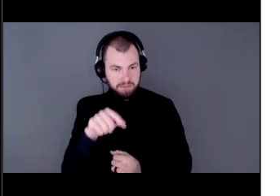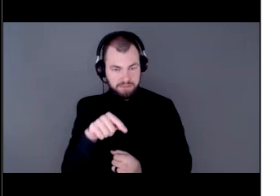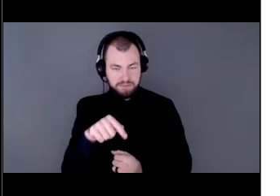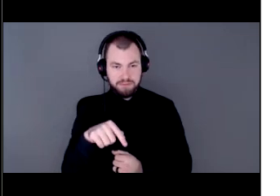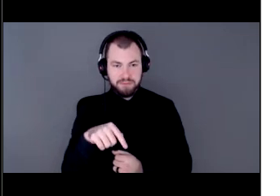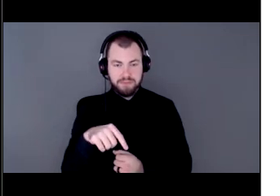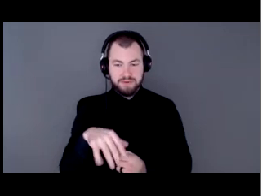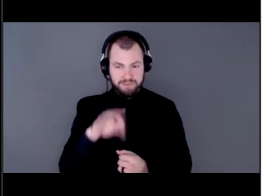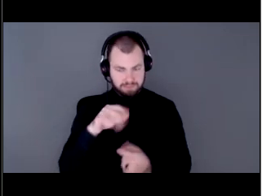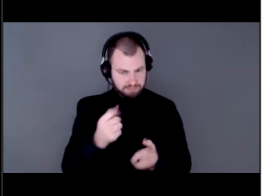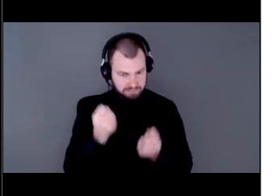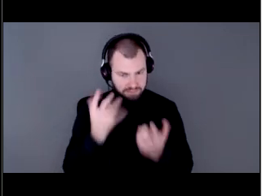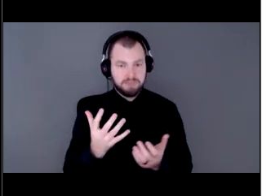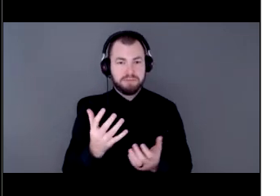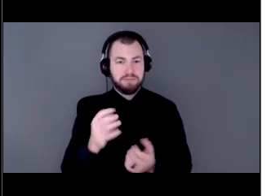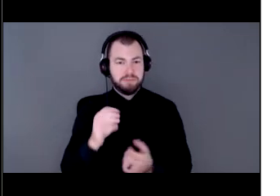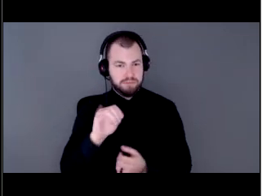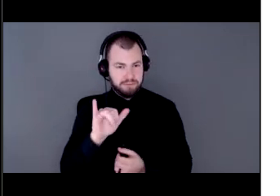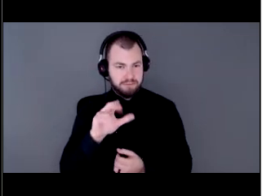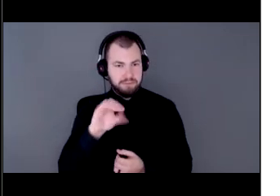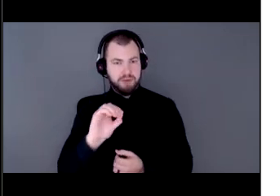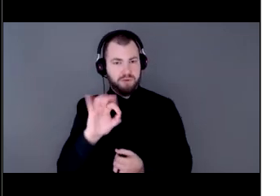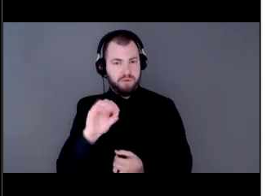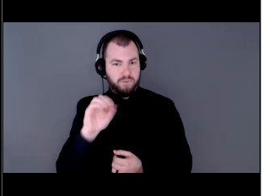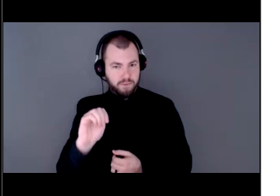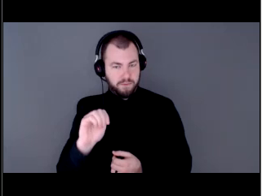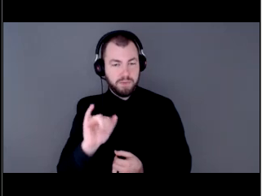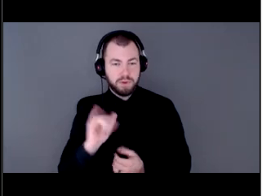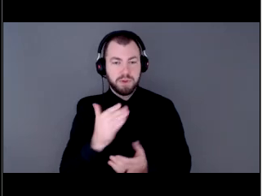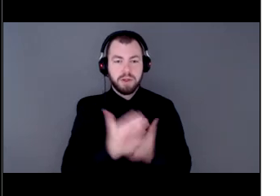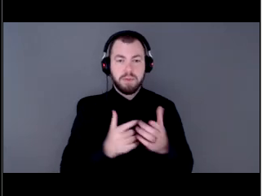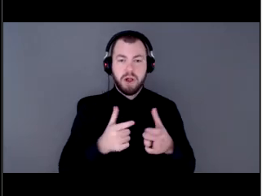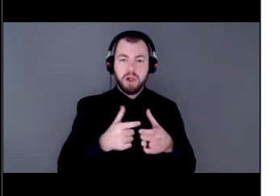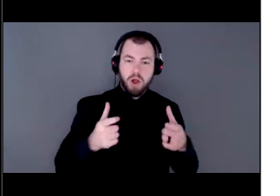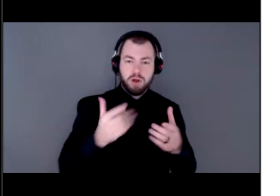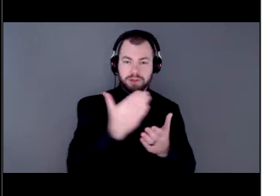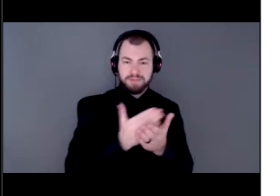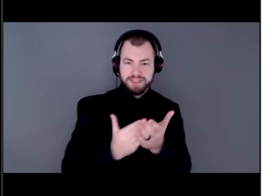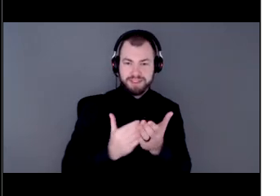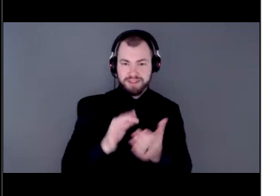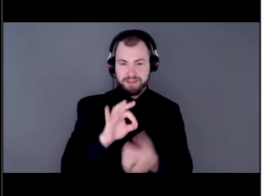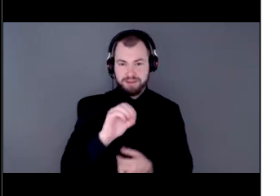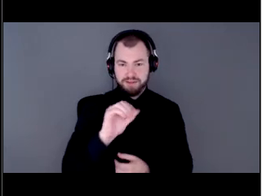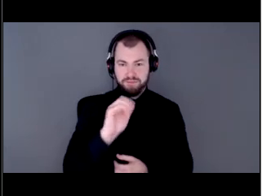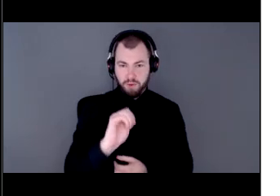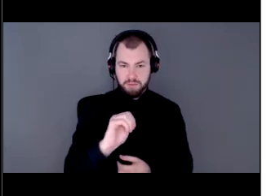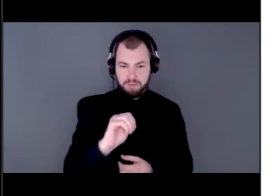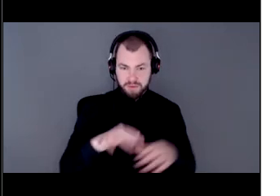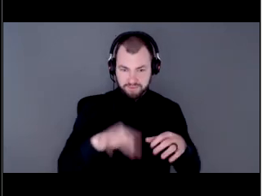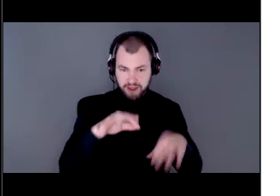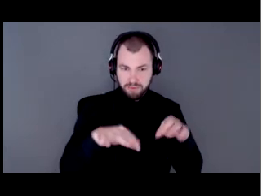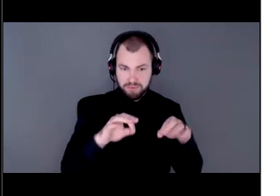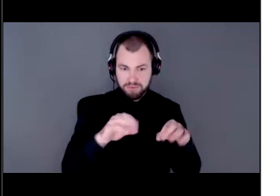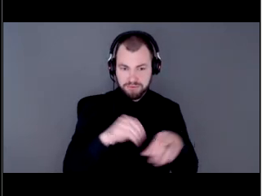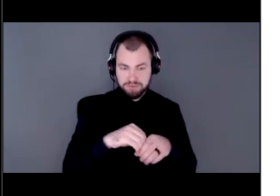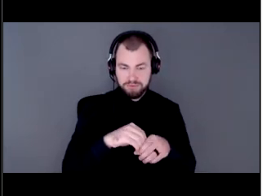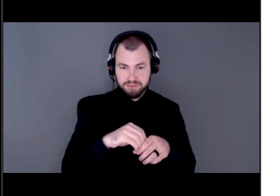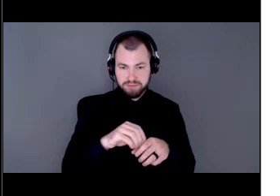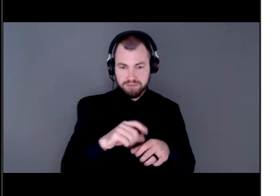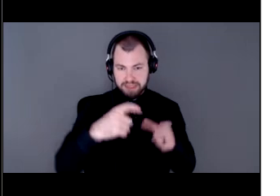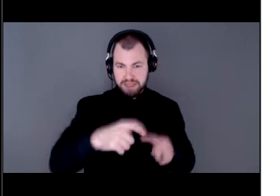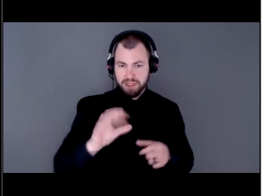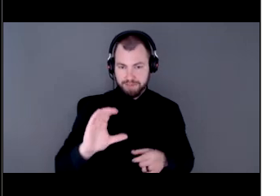microfoam. And there's also some large pieces of foam that we found in Lake Champlain.